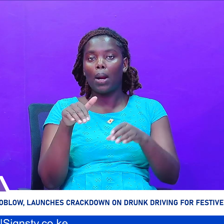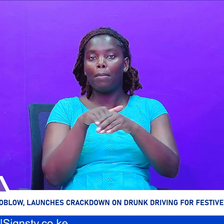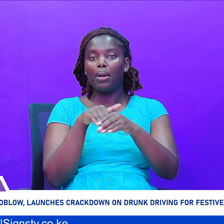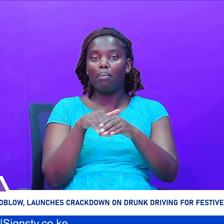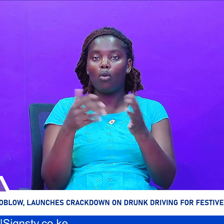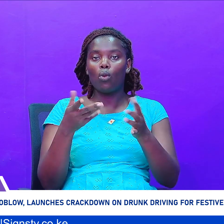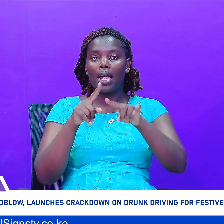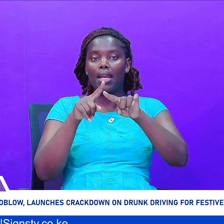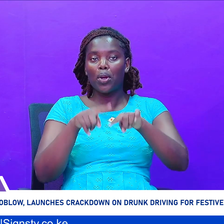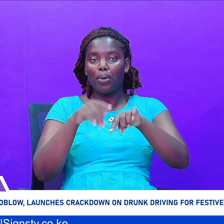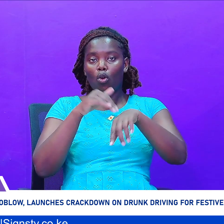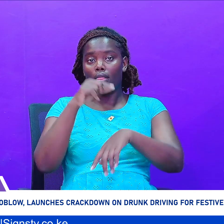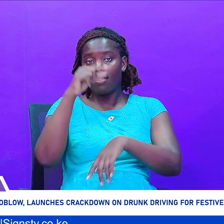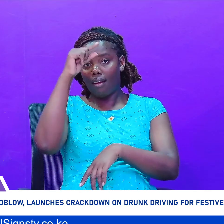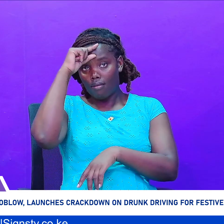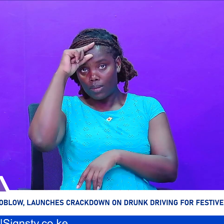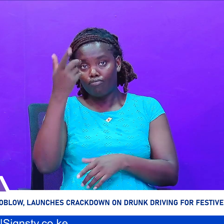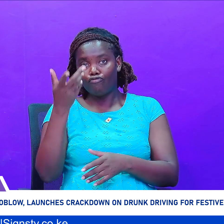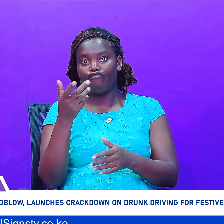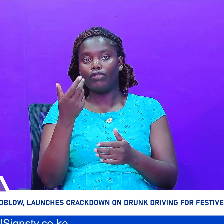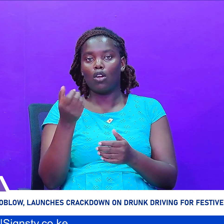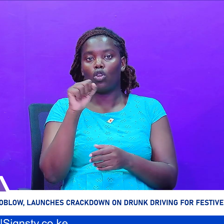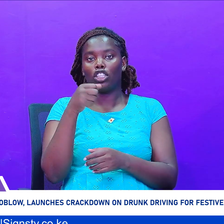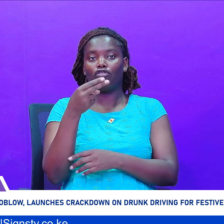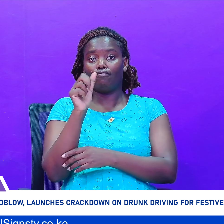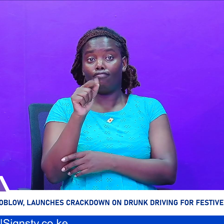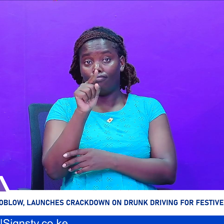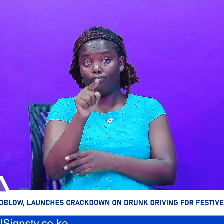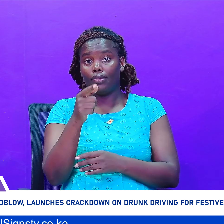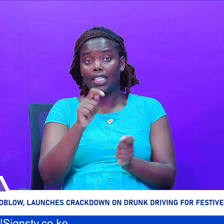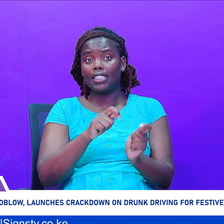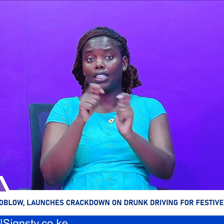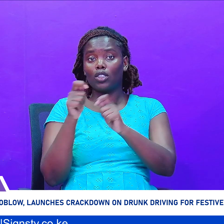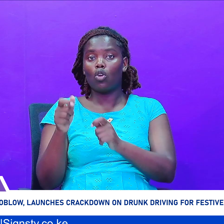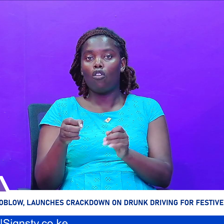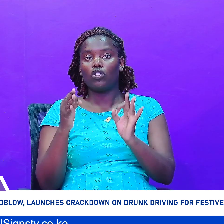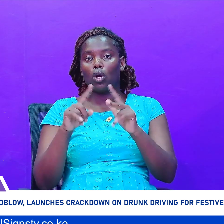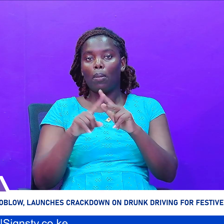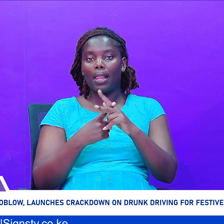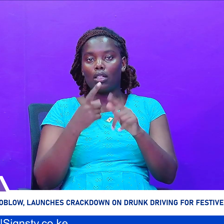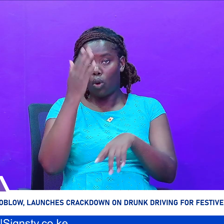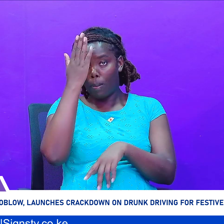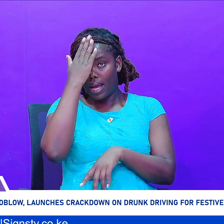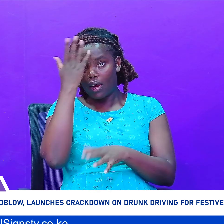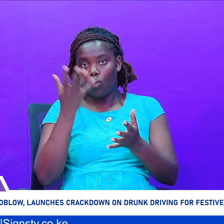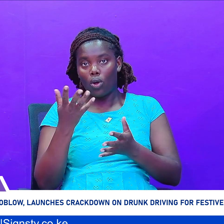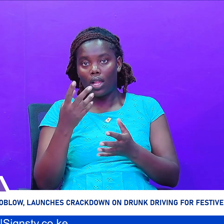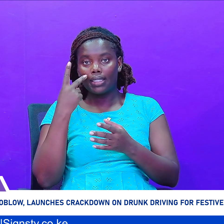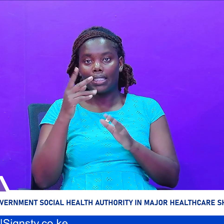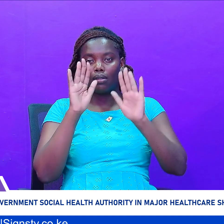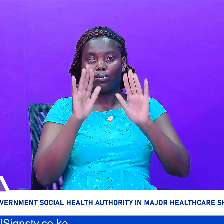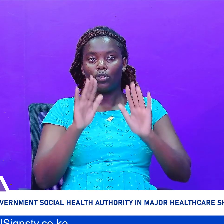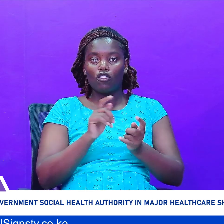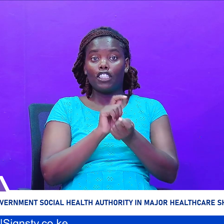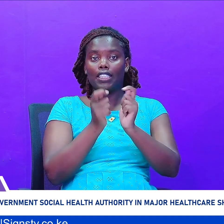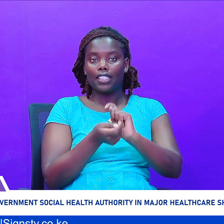than 400,000 members and their dependents to the government-run Social Health